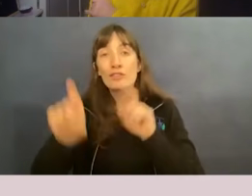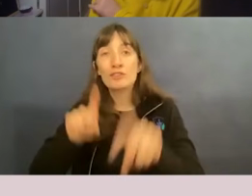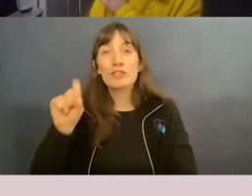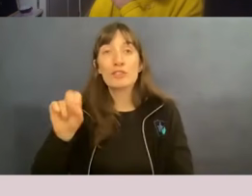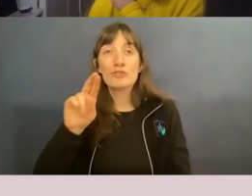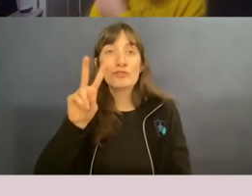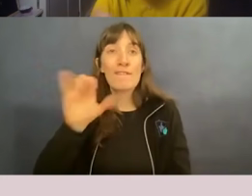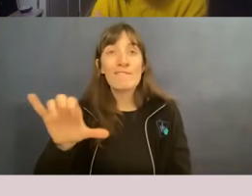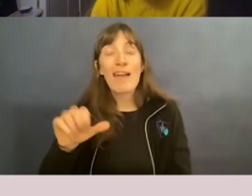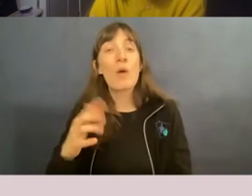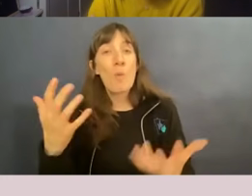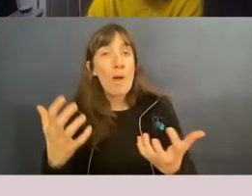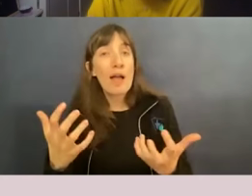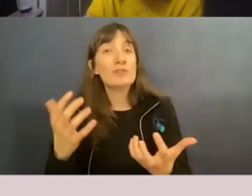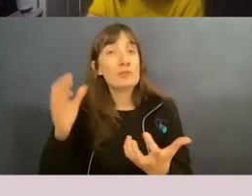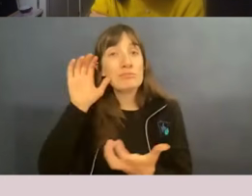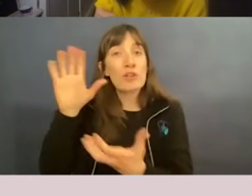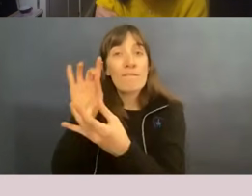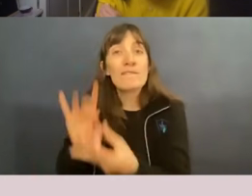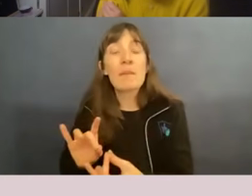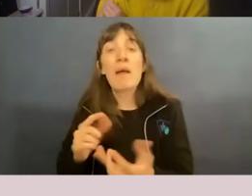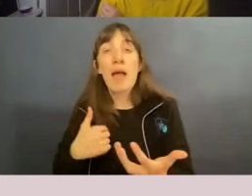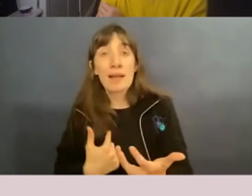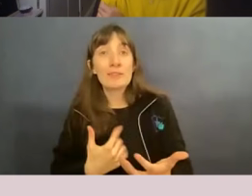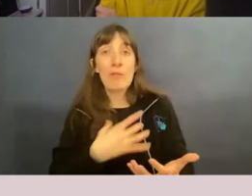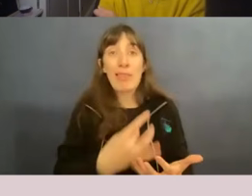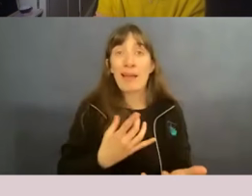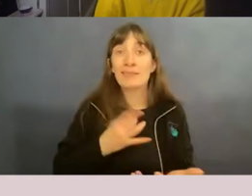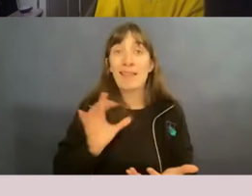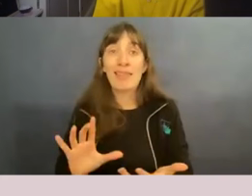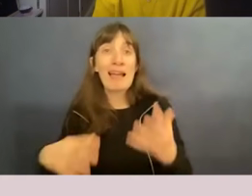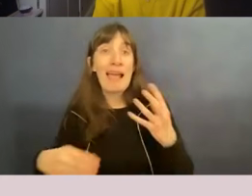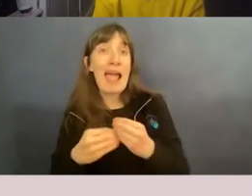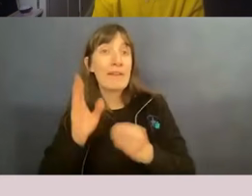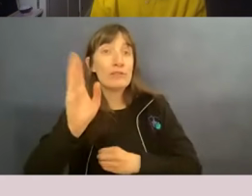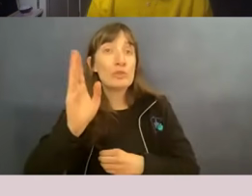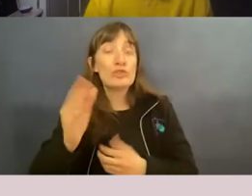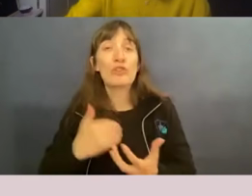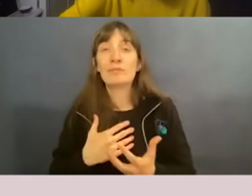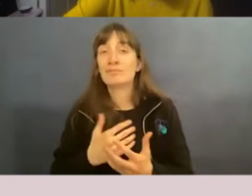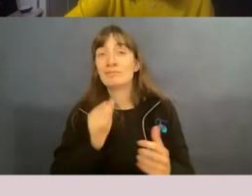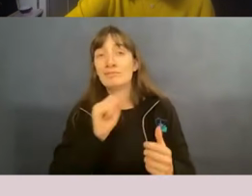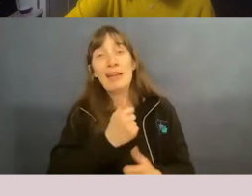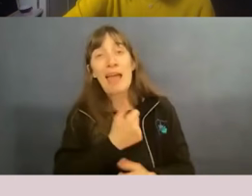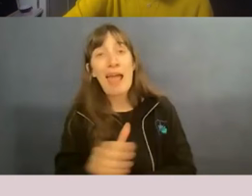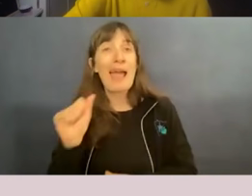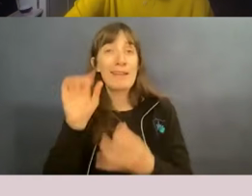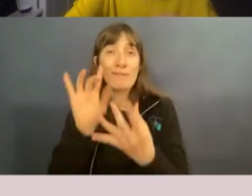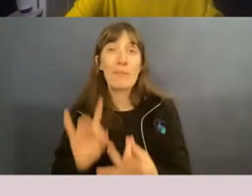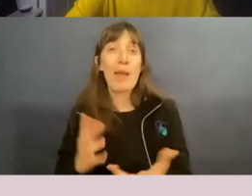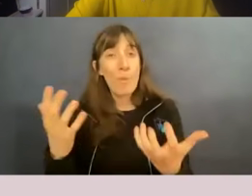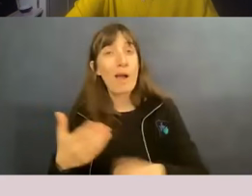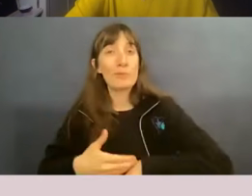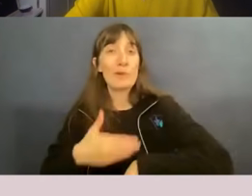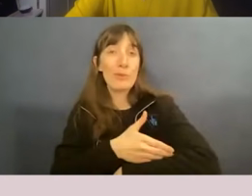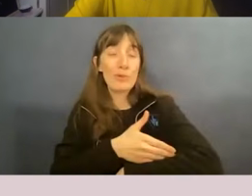of what worked well, what was missing, what would you like in the future, any feedback. We are always looking to improve.